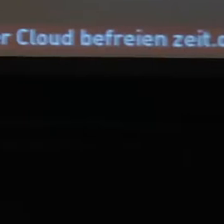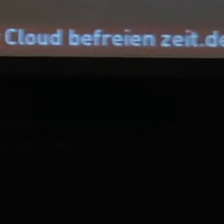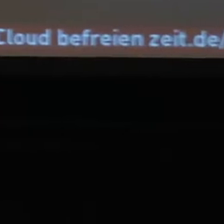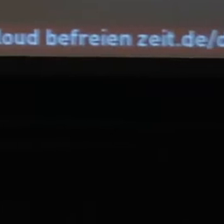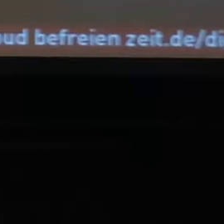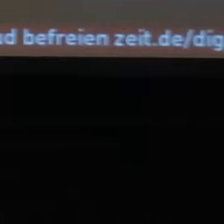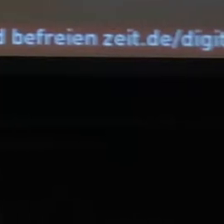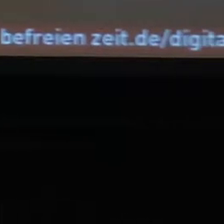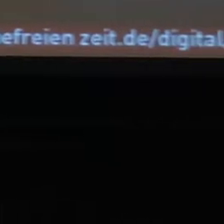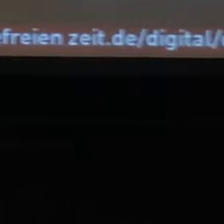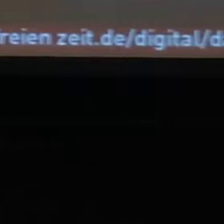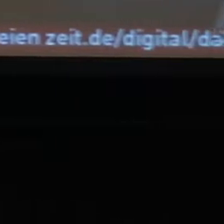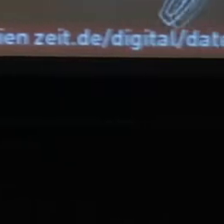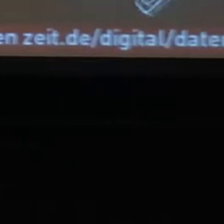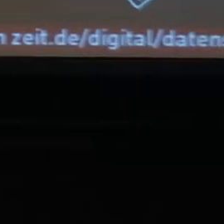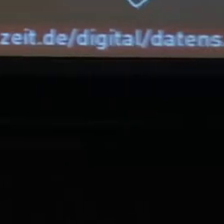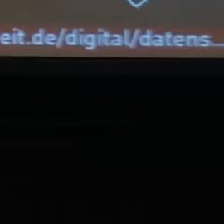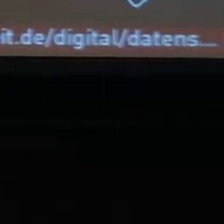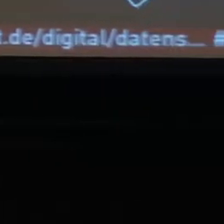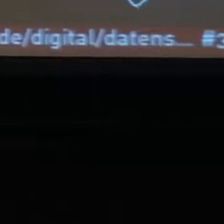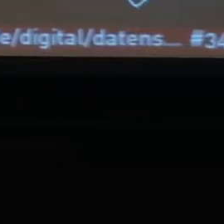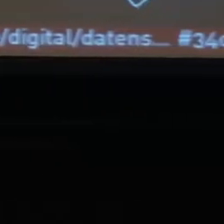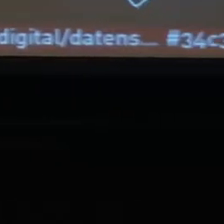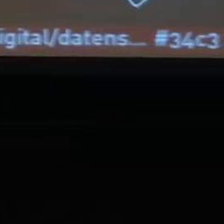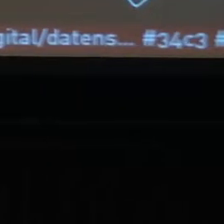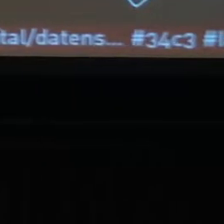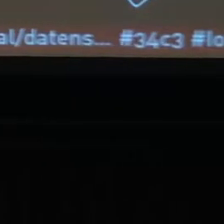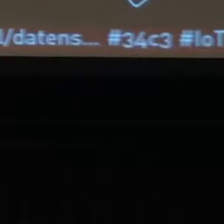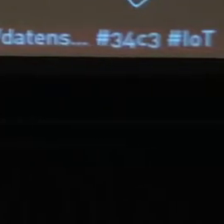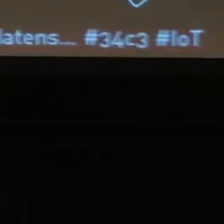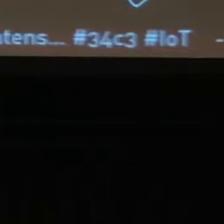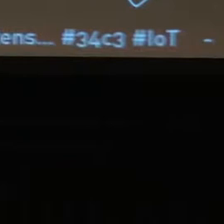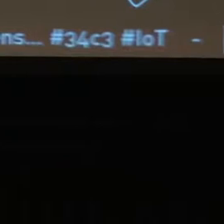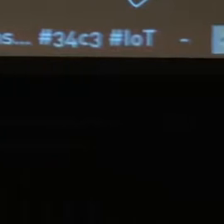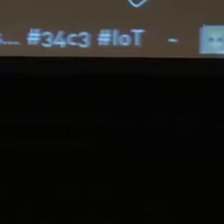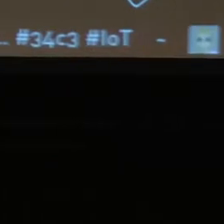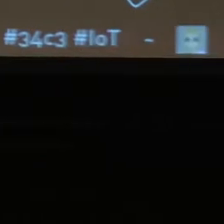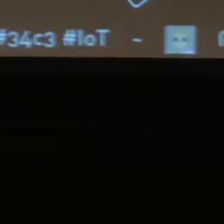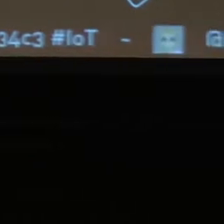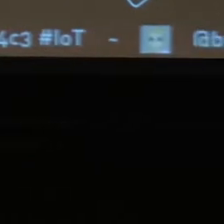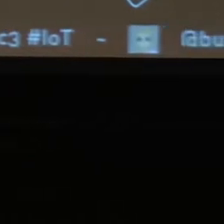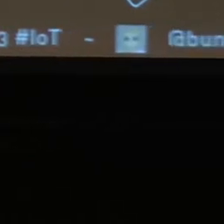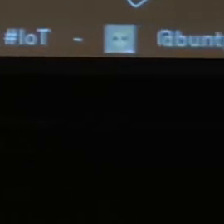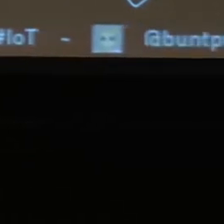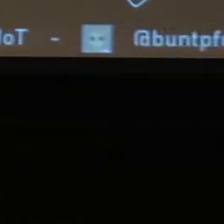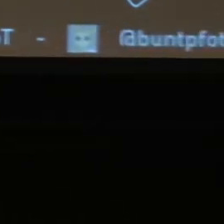proceedings are still on their way. Ansonsten, der nächste Vortrag ist Beeinflussung durch künstliche Intelligenz.